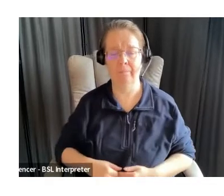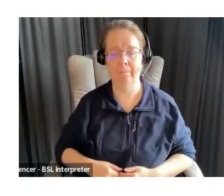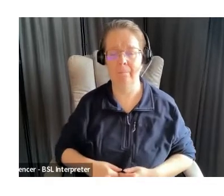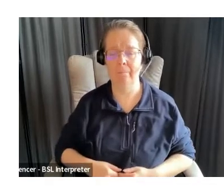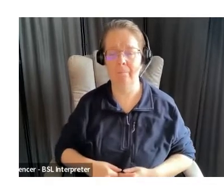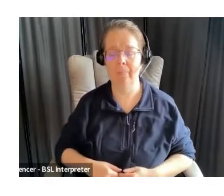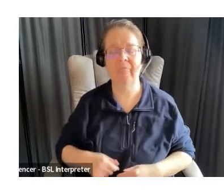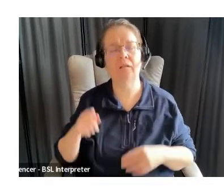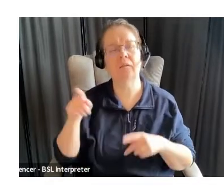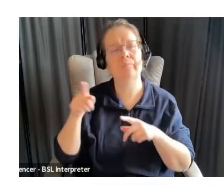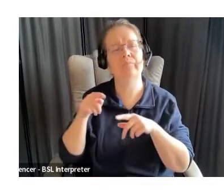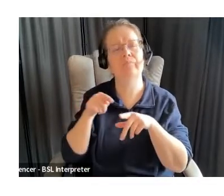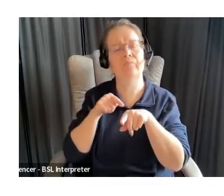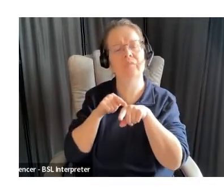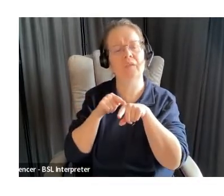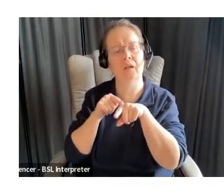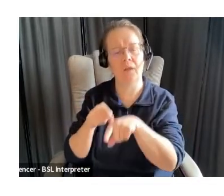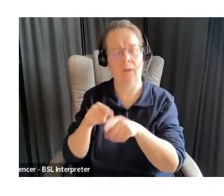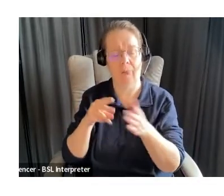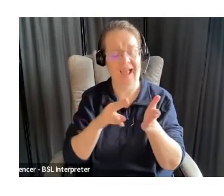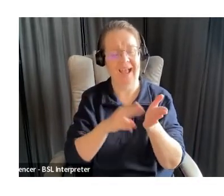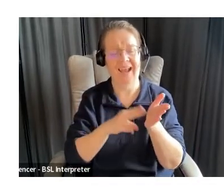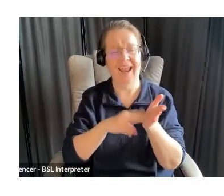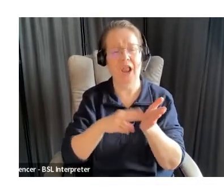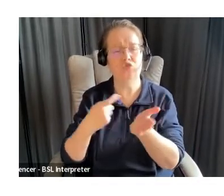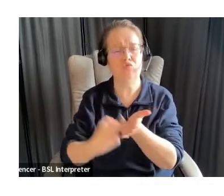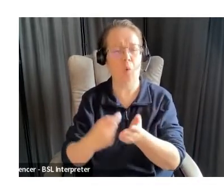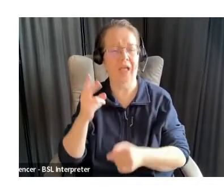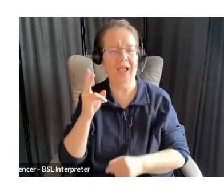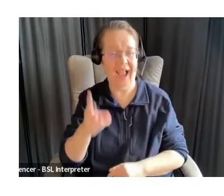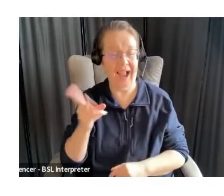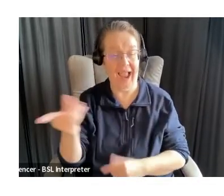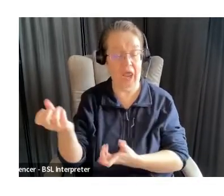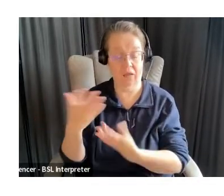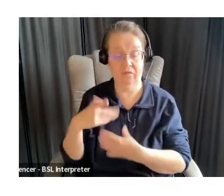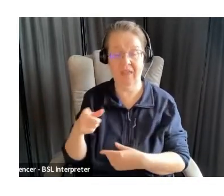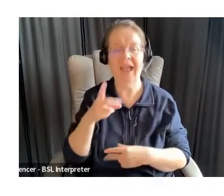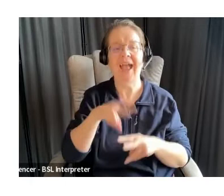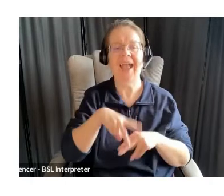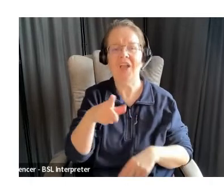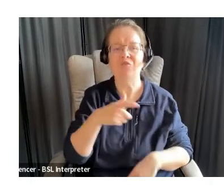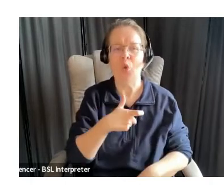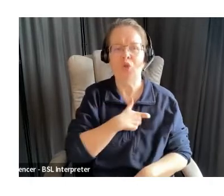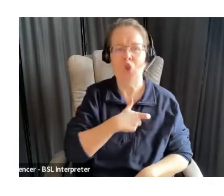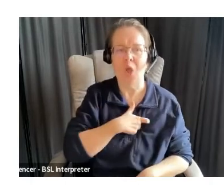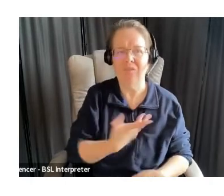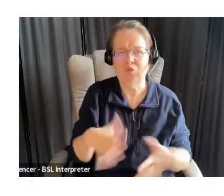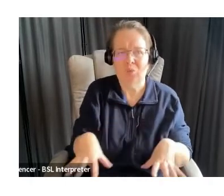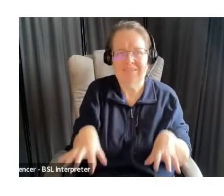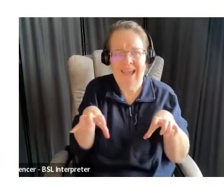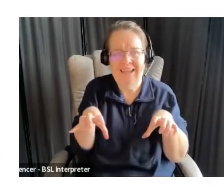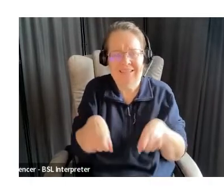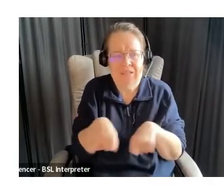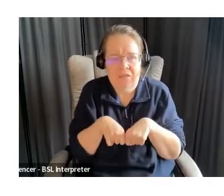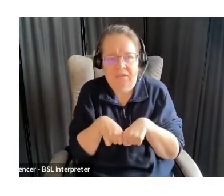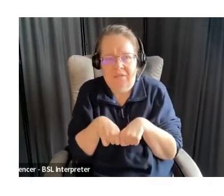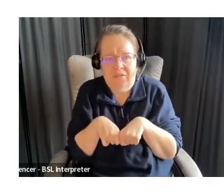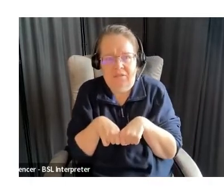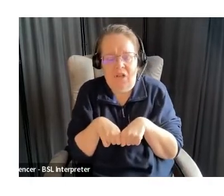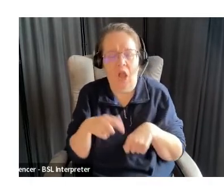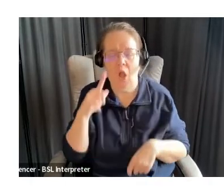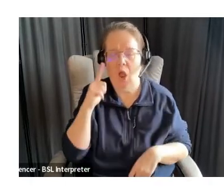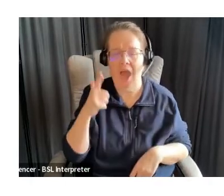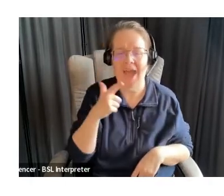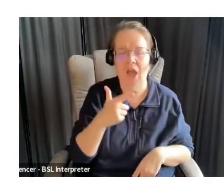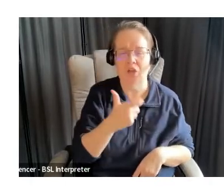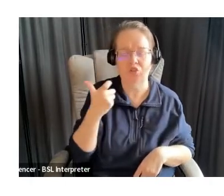according to Nicholas Rulin, again, here's what he says: when you appear nervous or tense, you can trigger what is